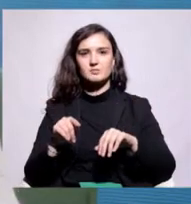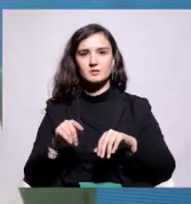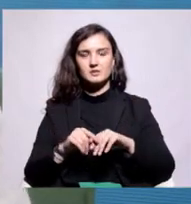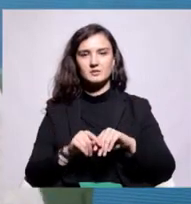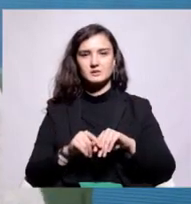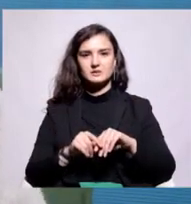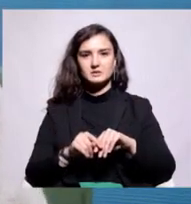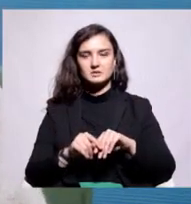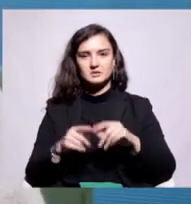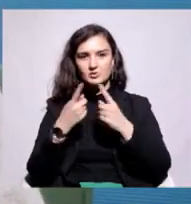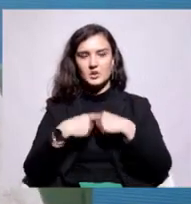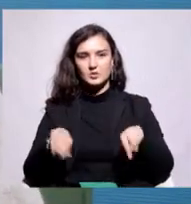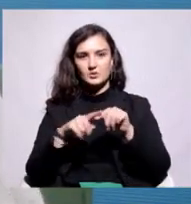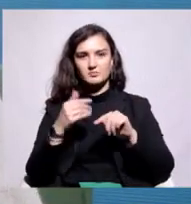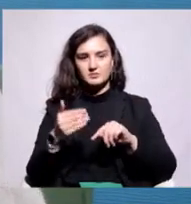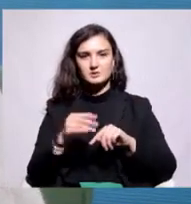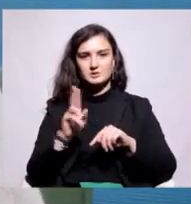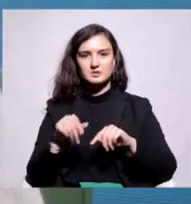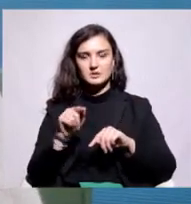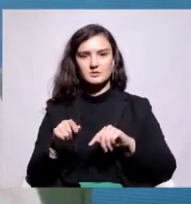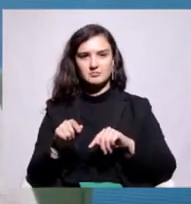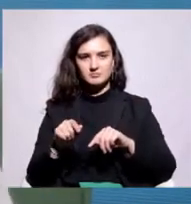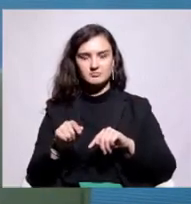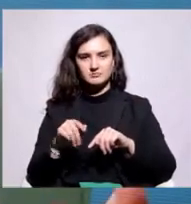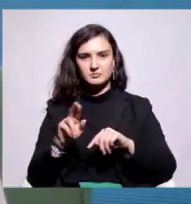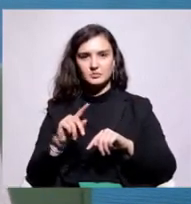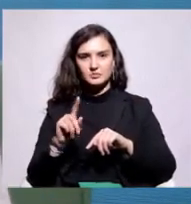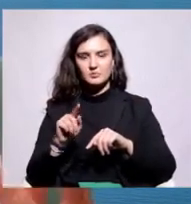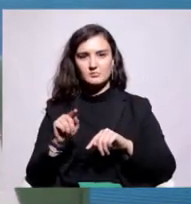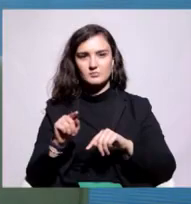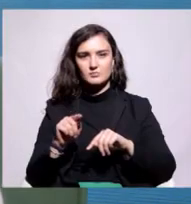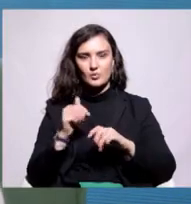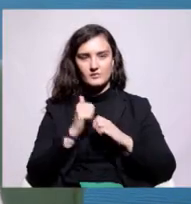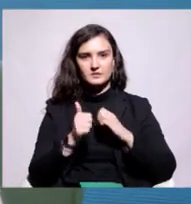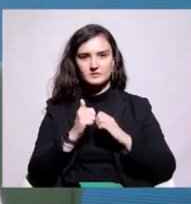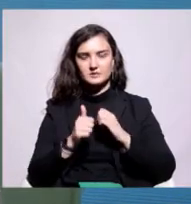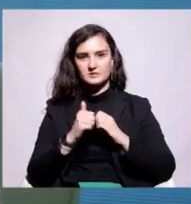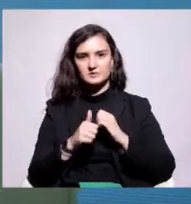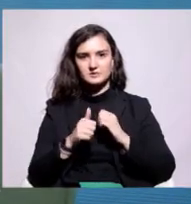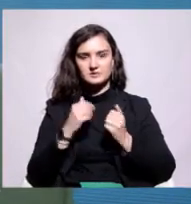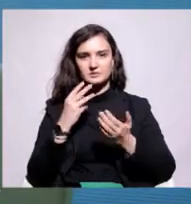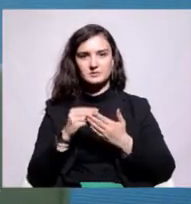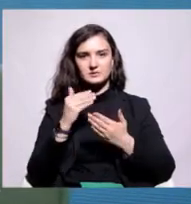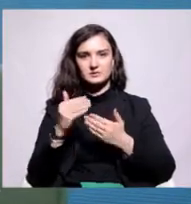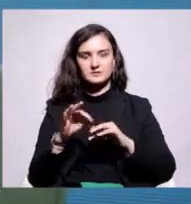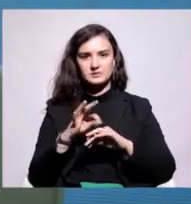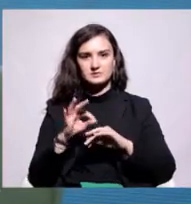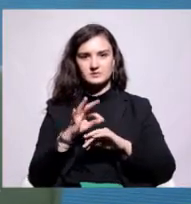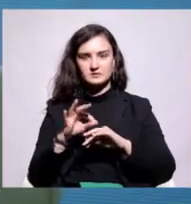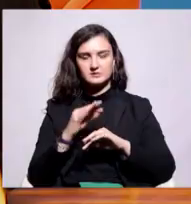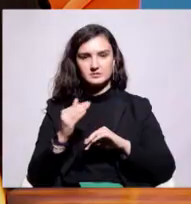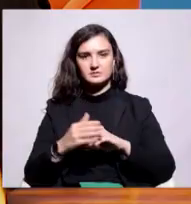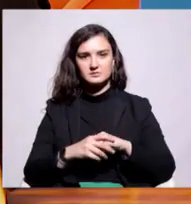from society. And Rip is tormented to despair almost by his wife's